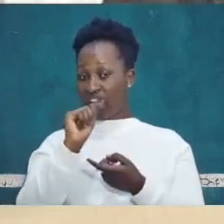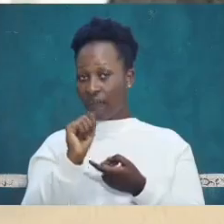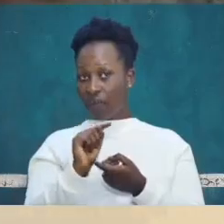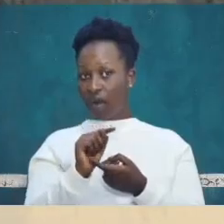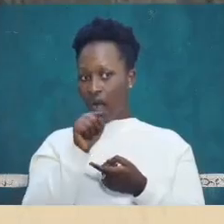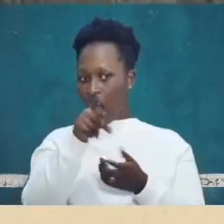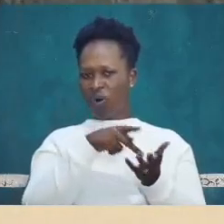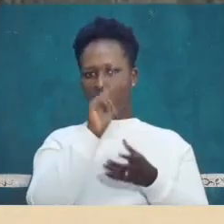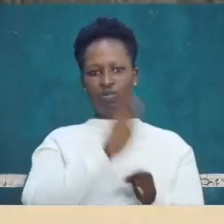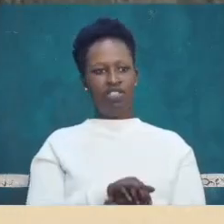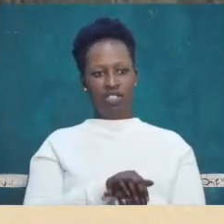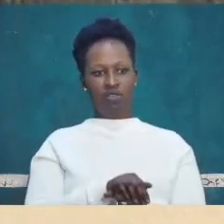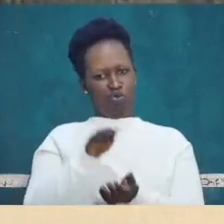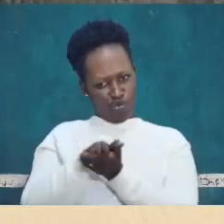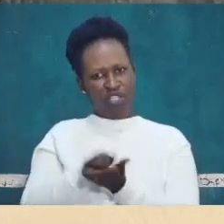you will say